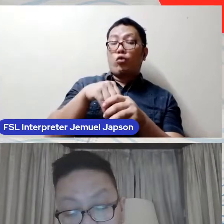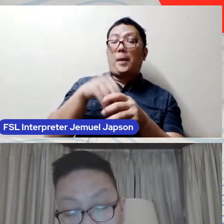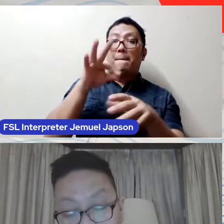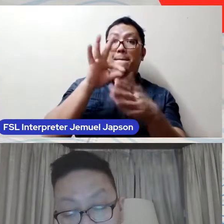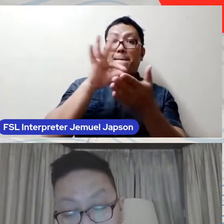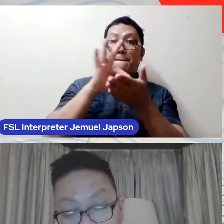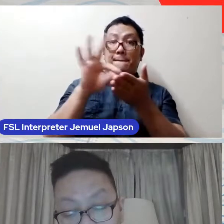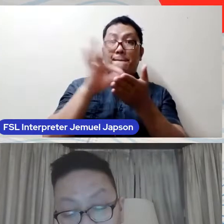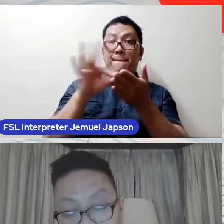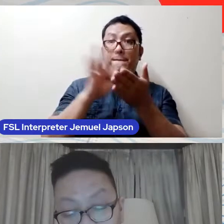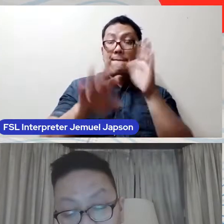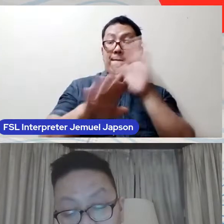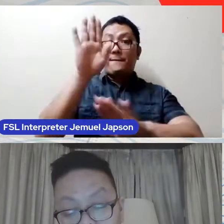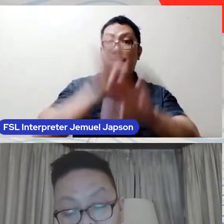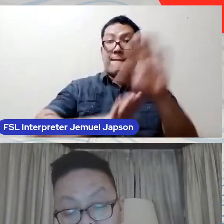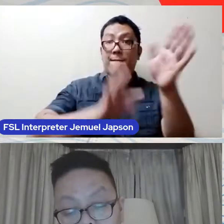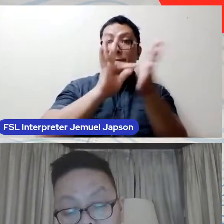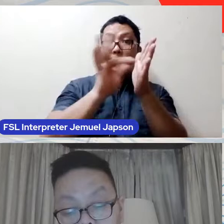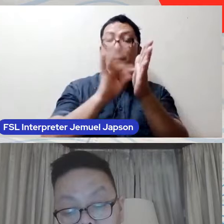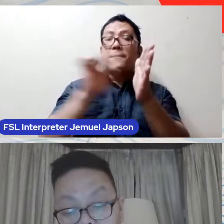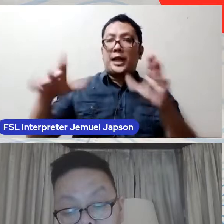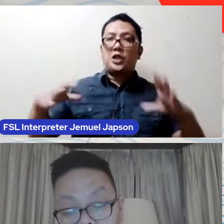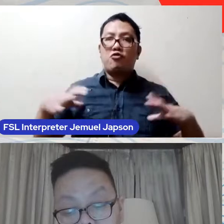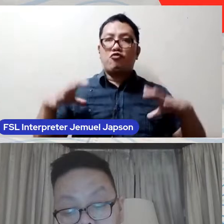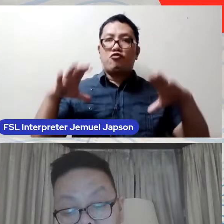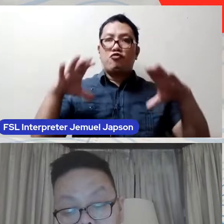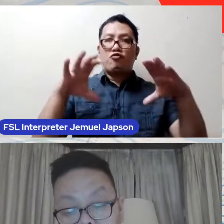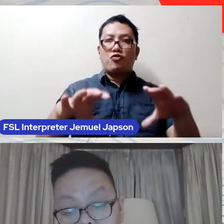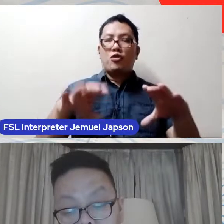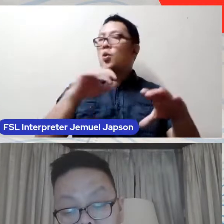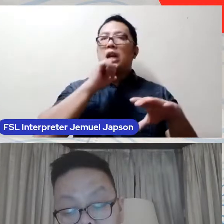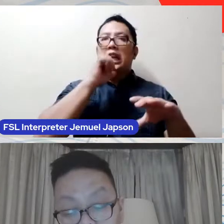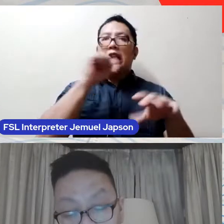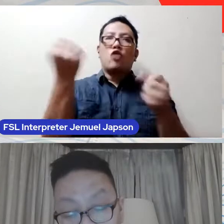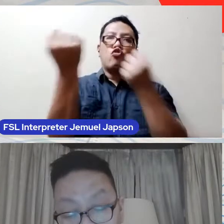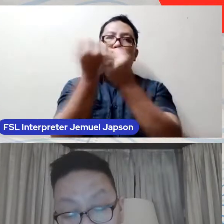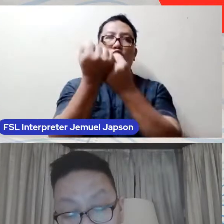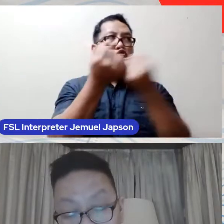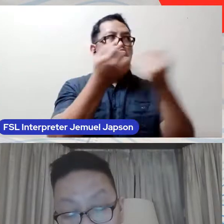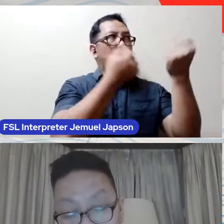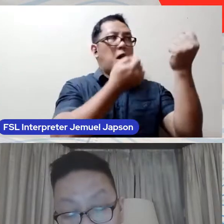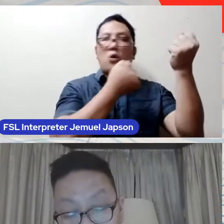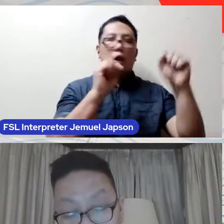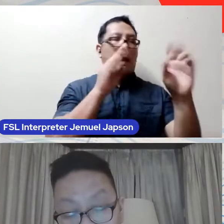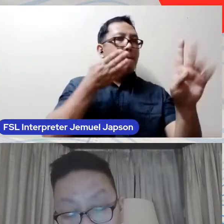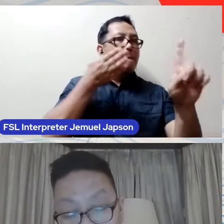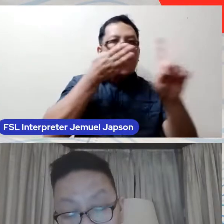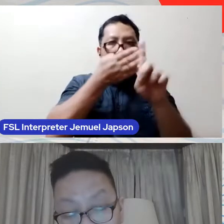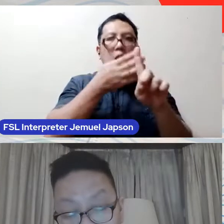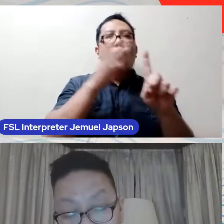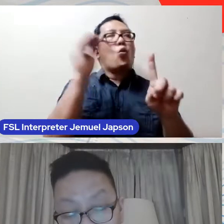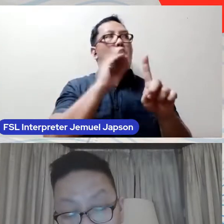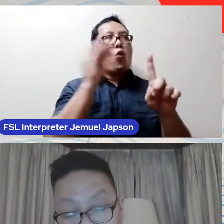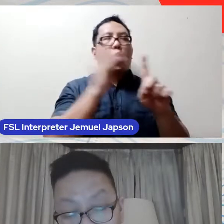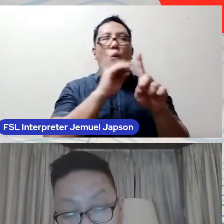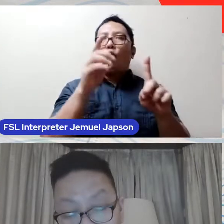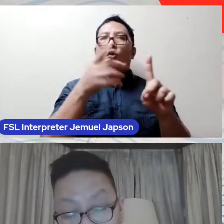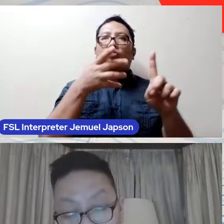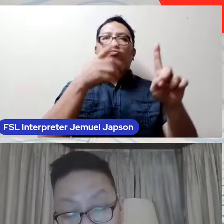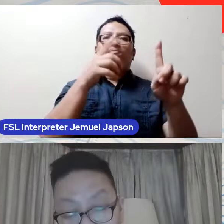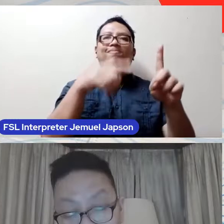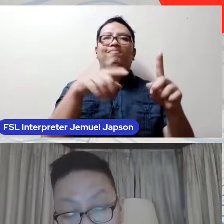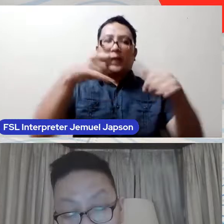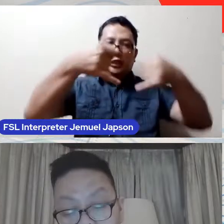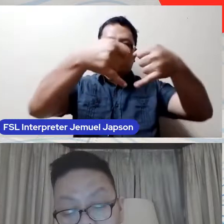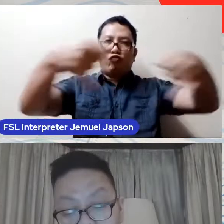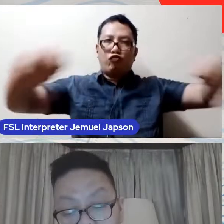would have to commit to being non-partisan all throughout, at least while they are participating within